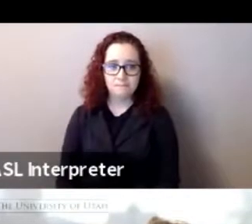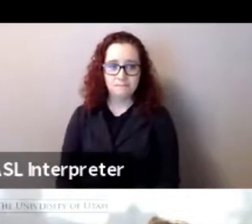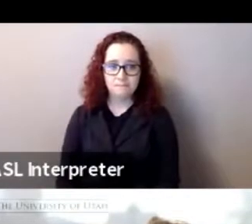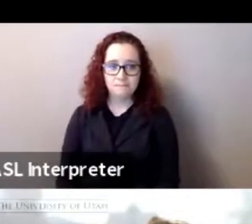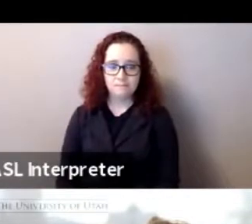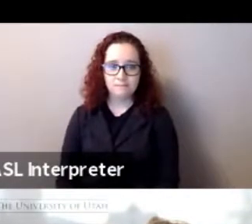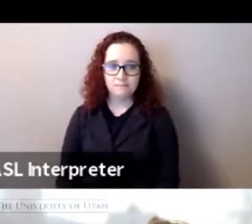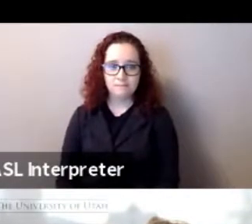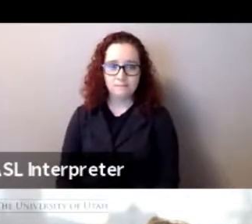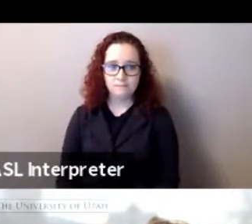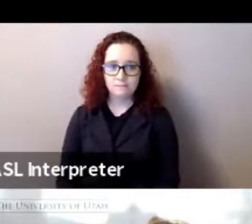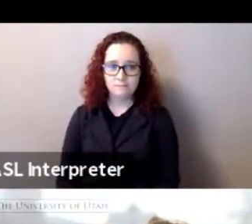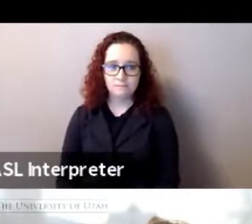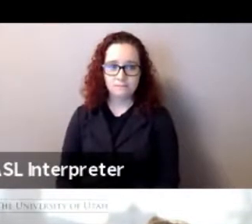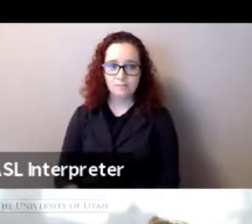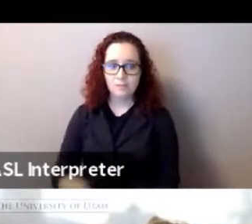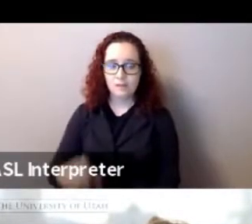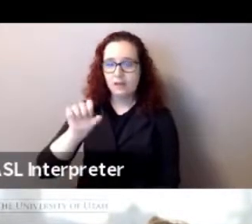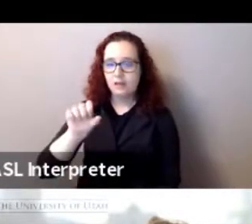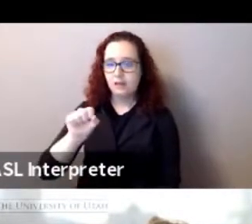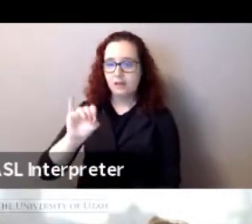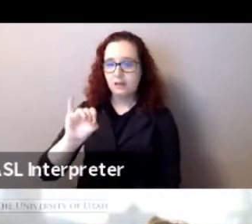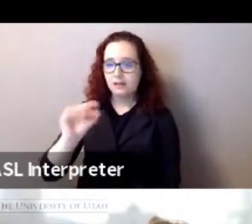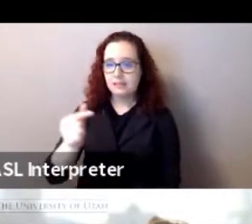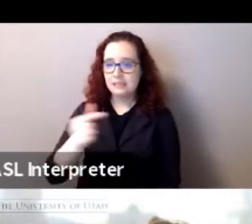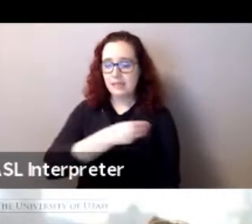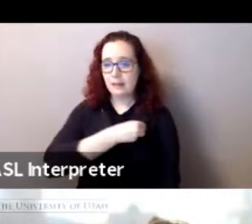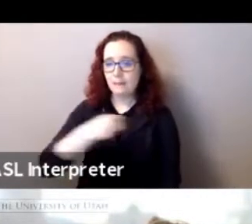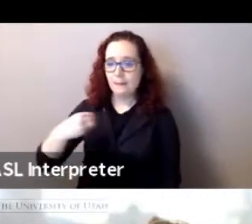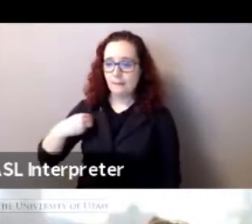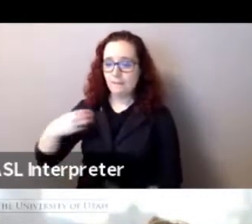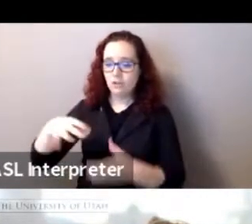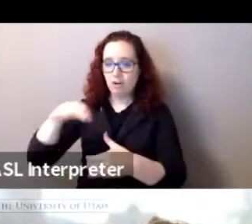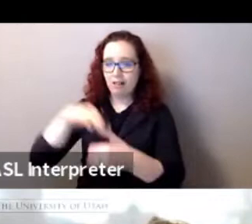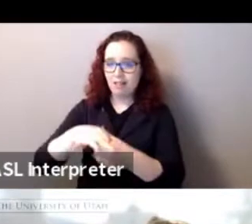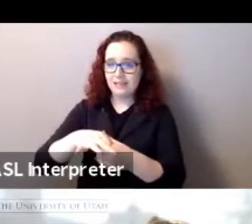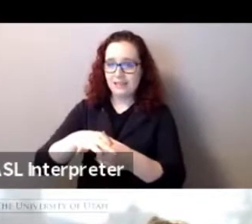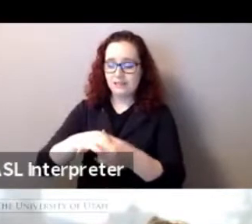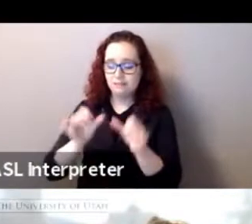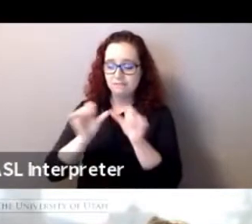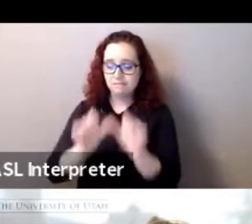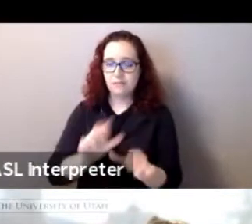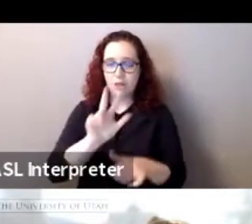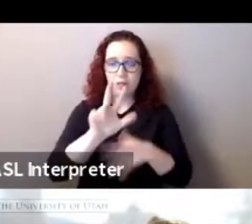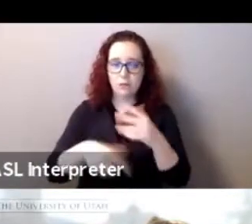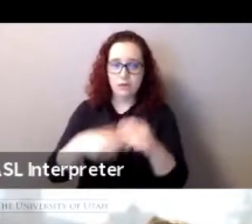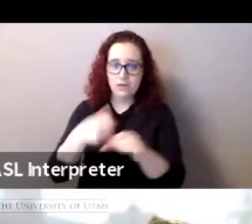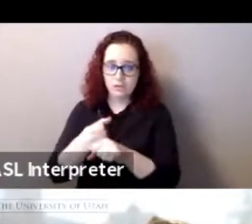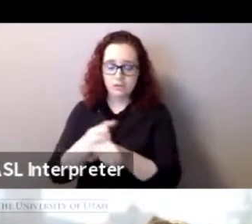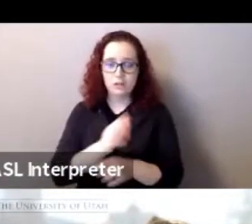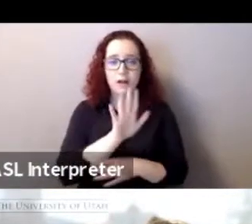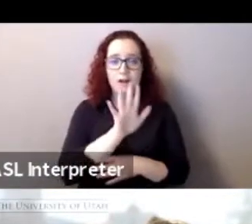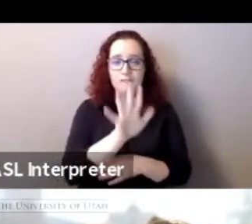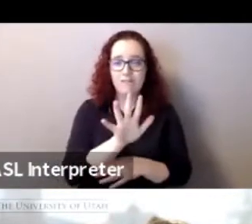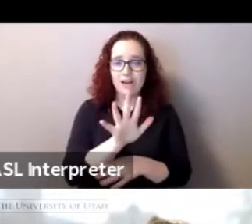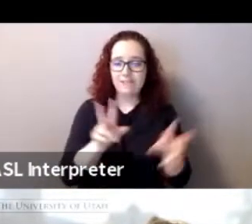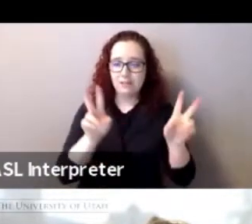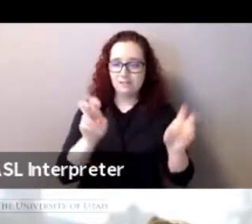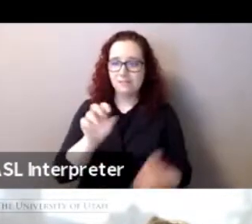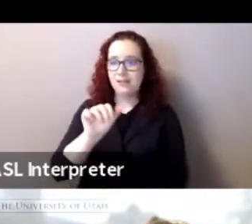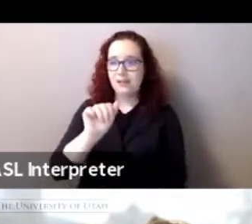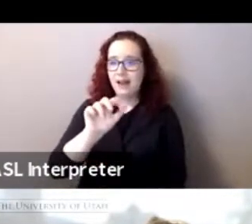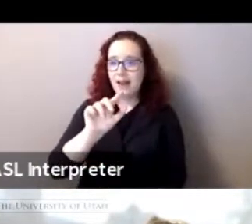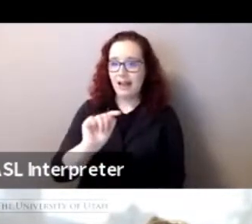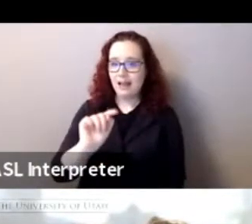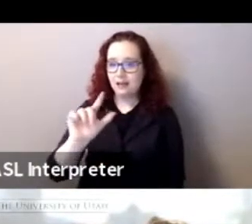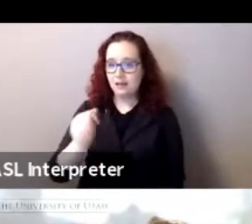The SIG members are elected to serve 3-year terms. 5 are elected as at-large members, and 1